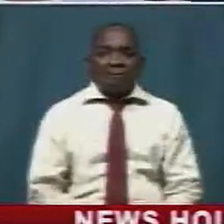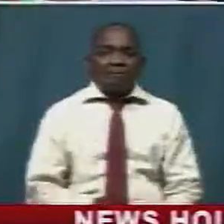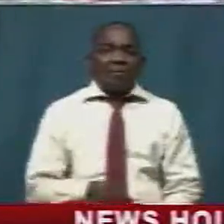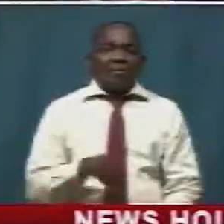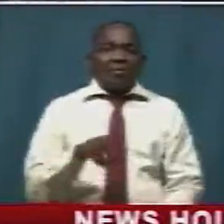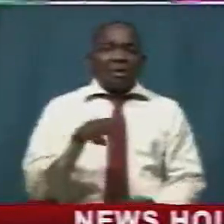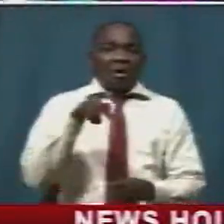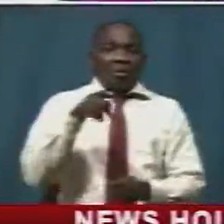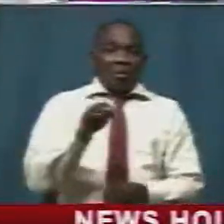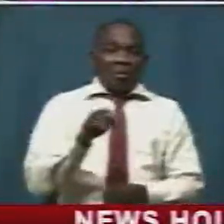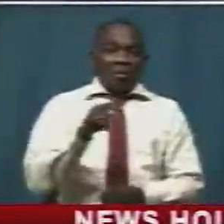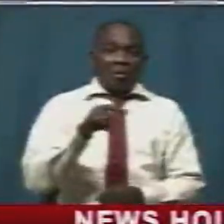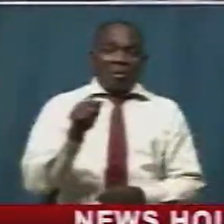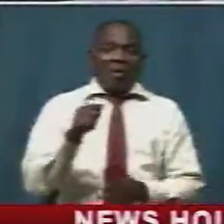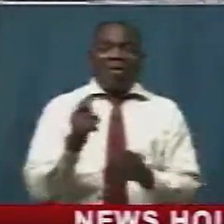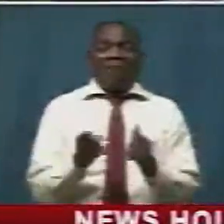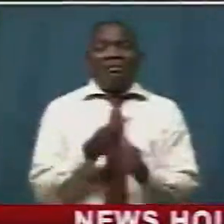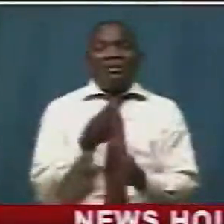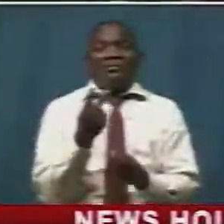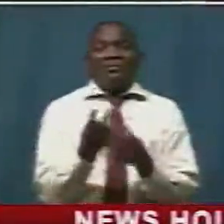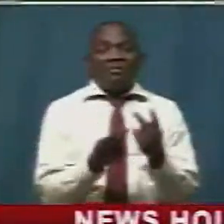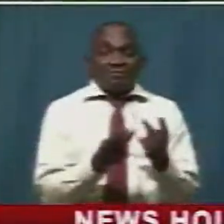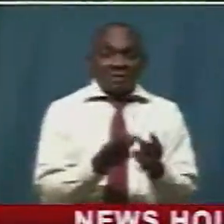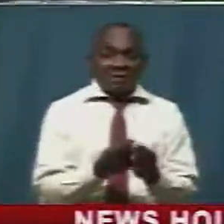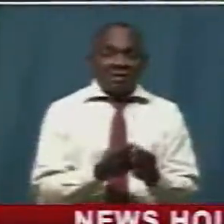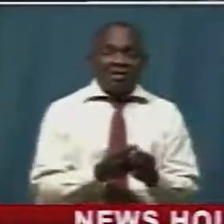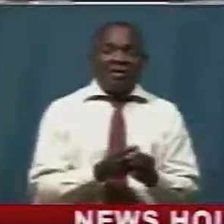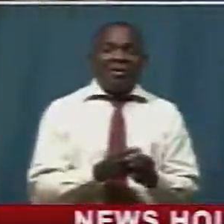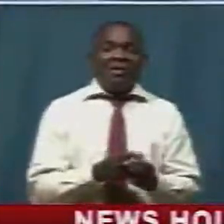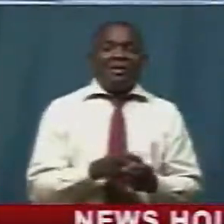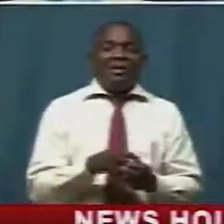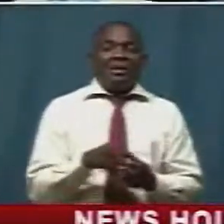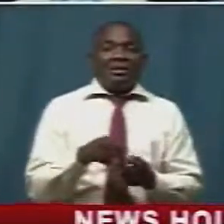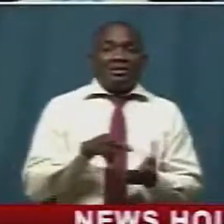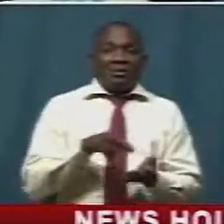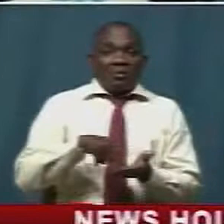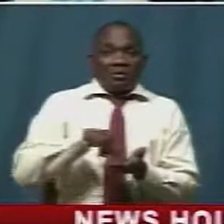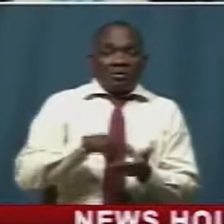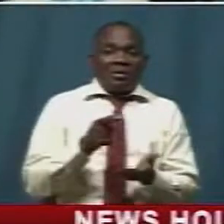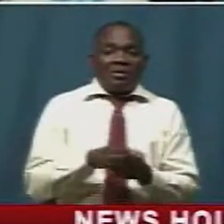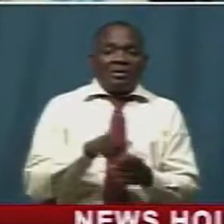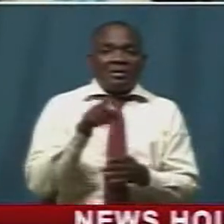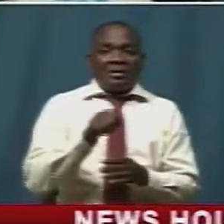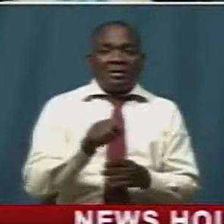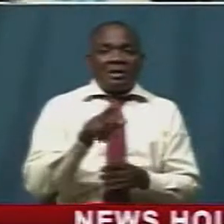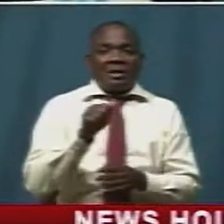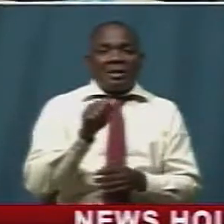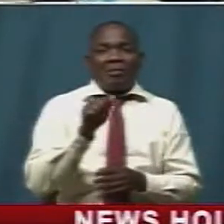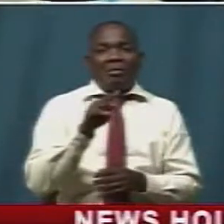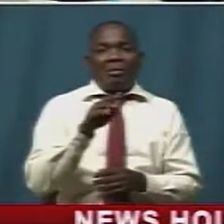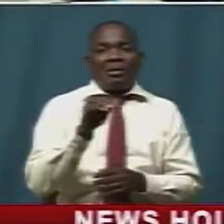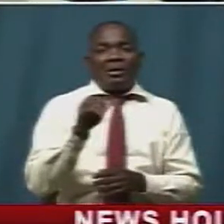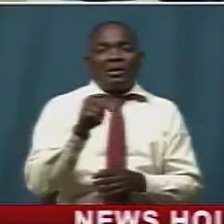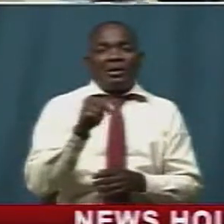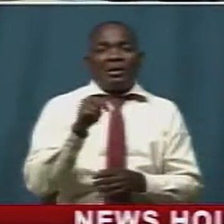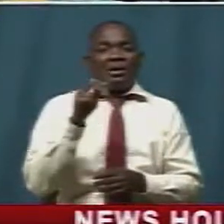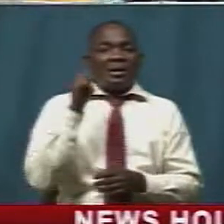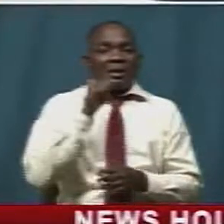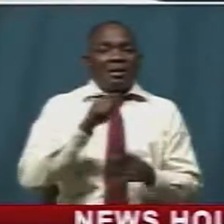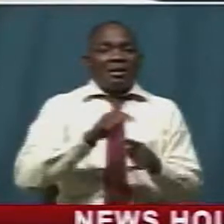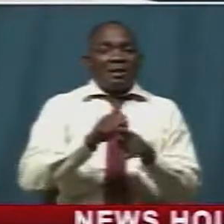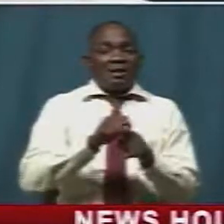Naana Jane Opoku-Agyemang was first at a cluster of youth rehabilitation institutions, including South Laboni Girls Vocational Training